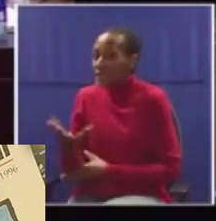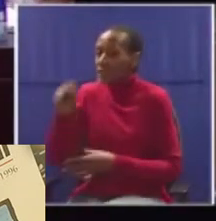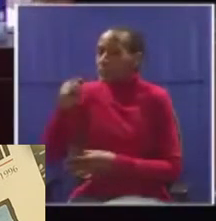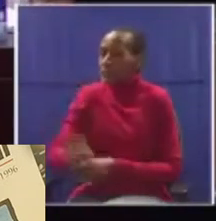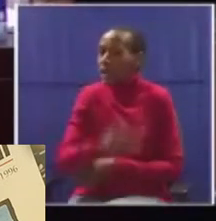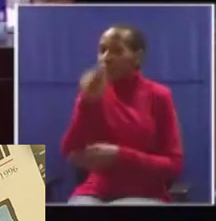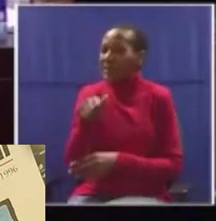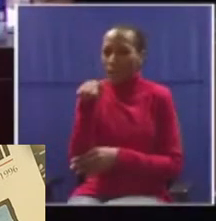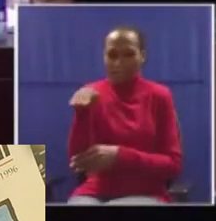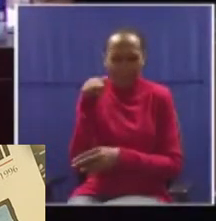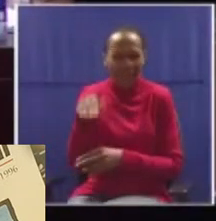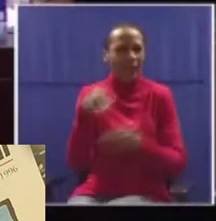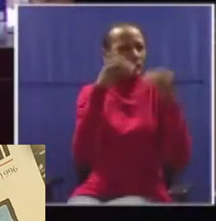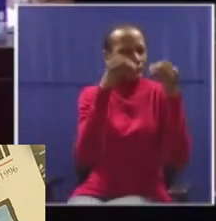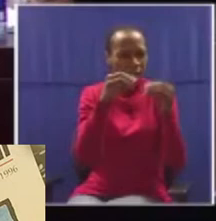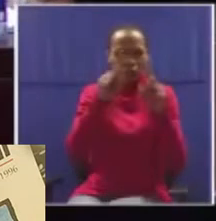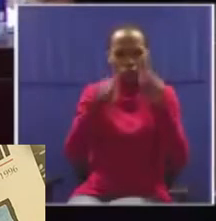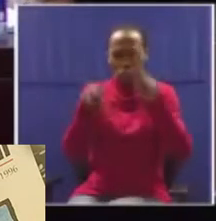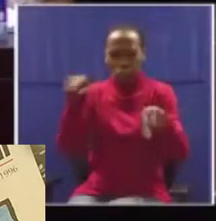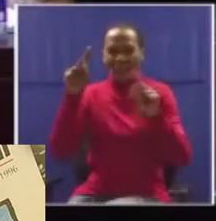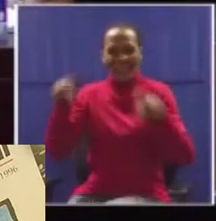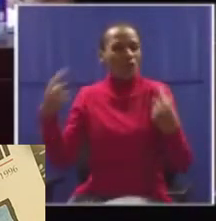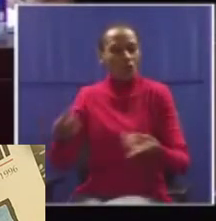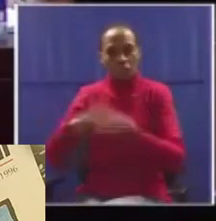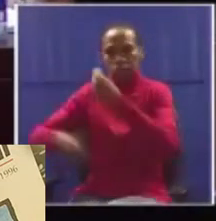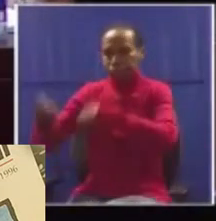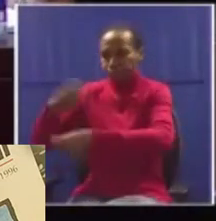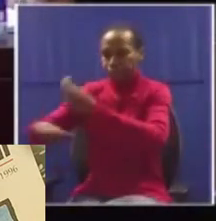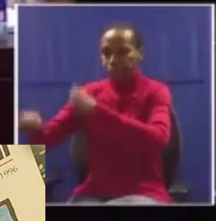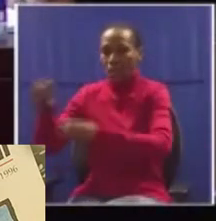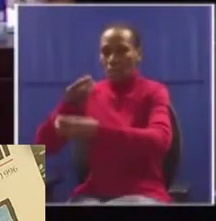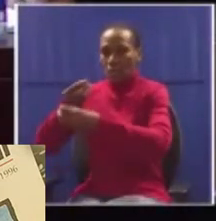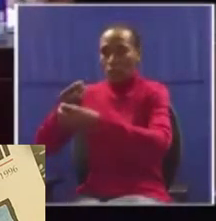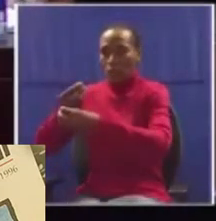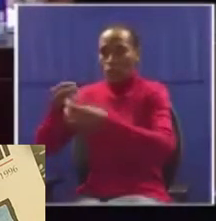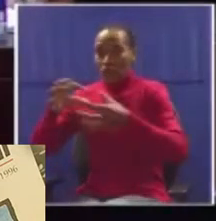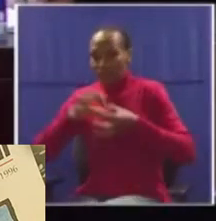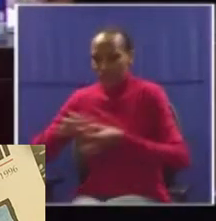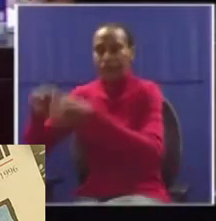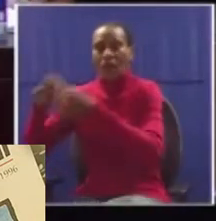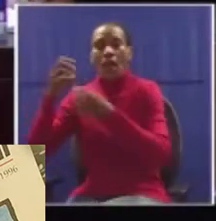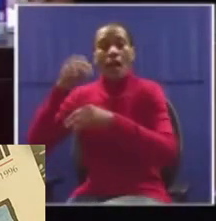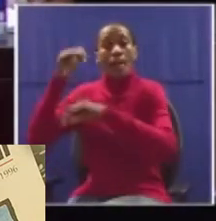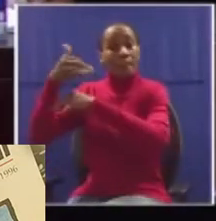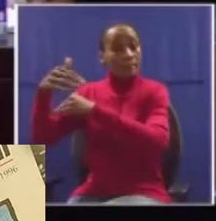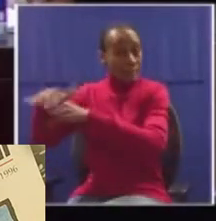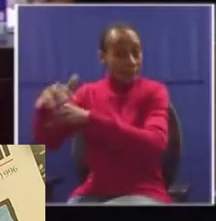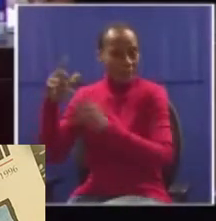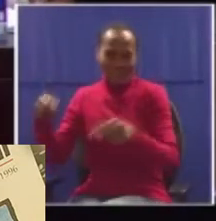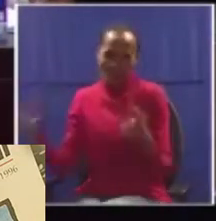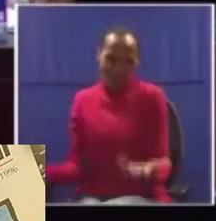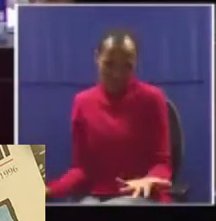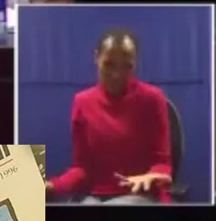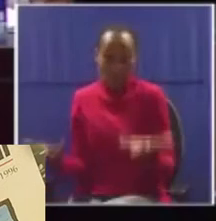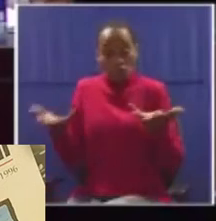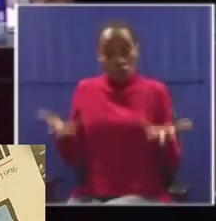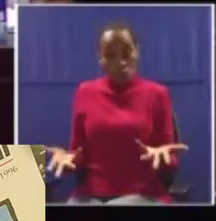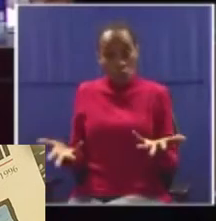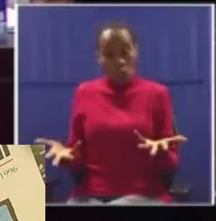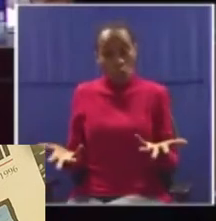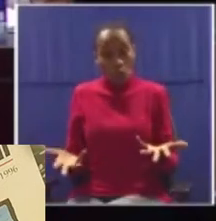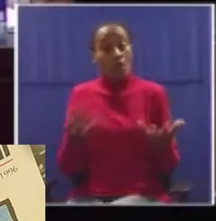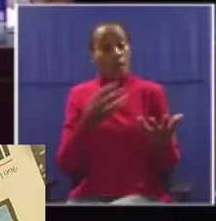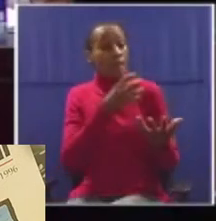for South African Banks and companies to do business abroad the response from treasury was that the impact would be minimal and that